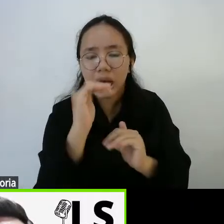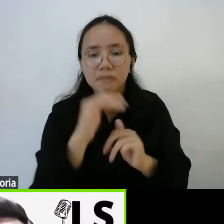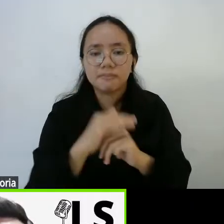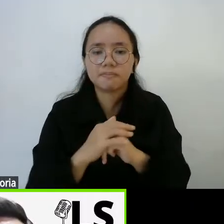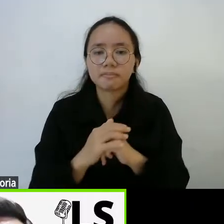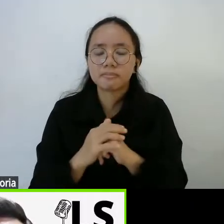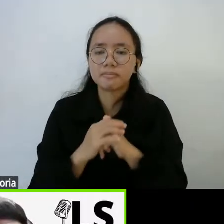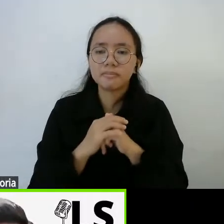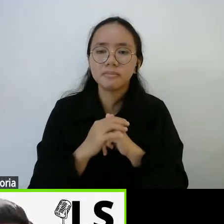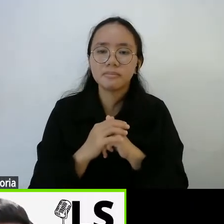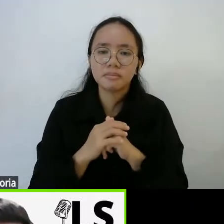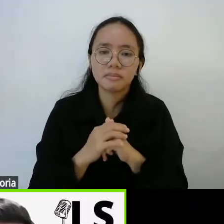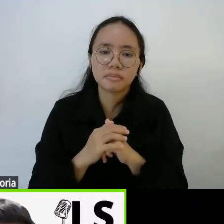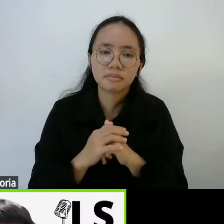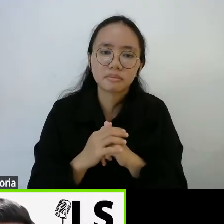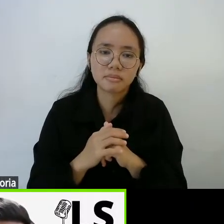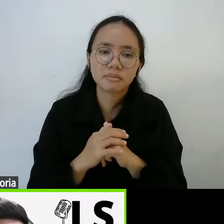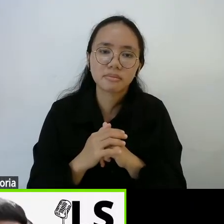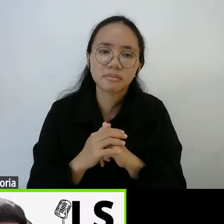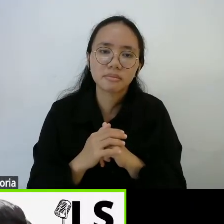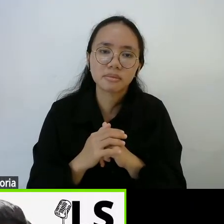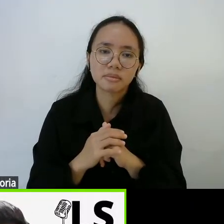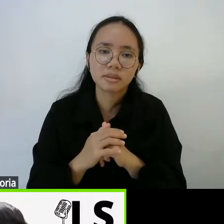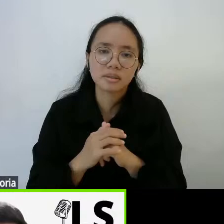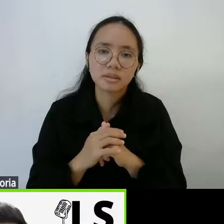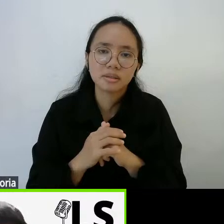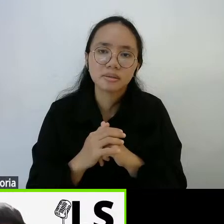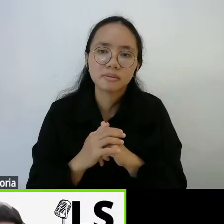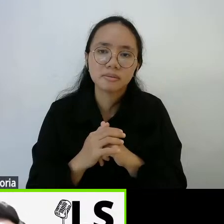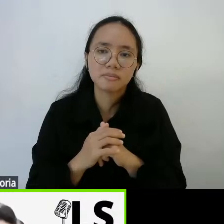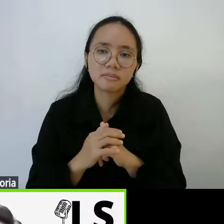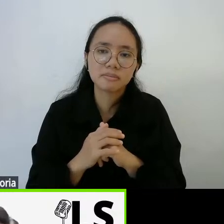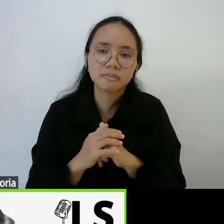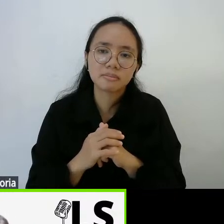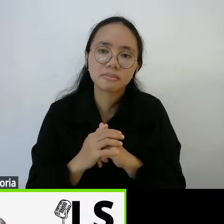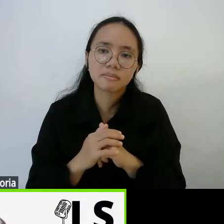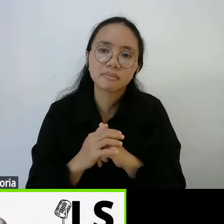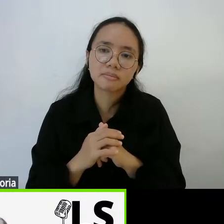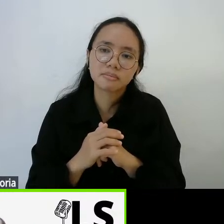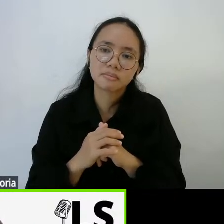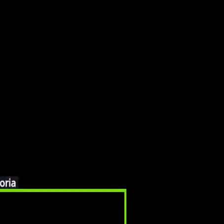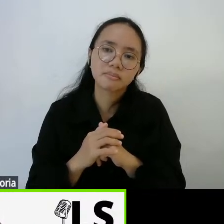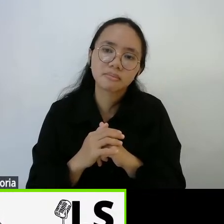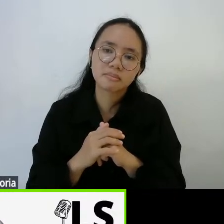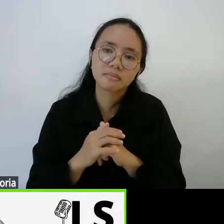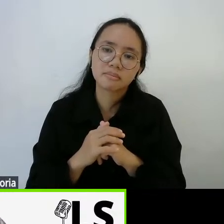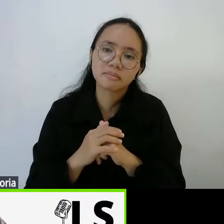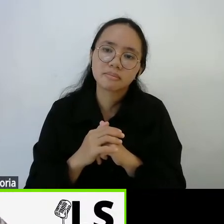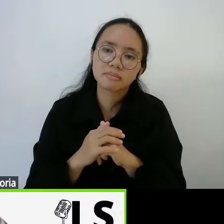about preparing transition from school to adulthood in multiple disability education?